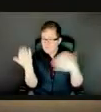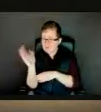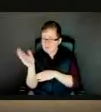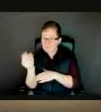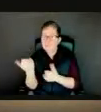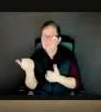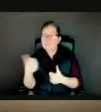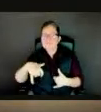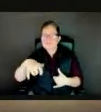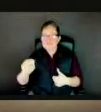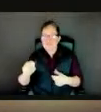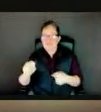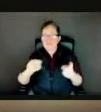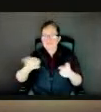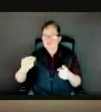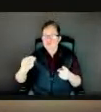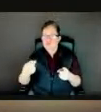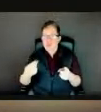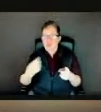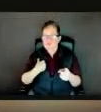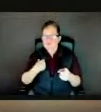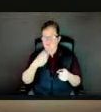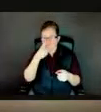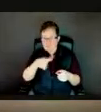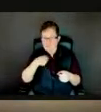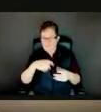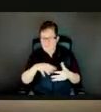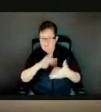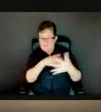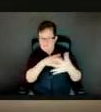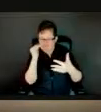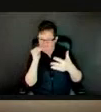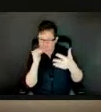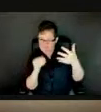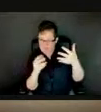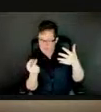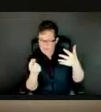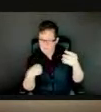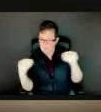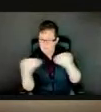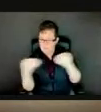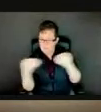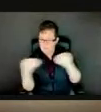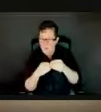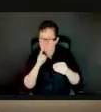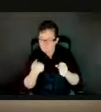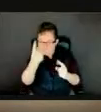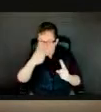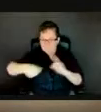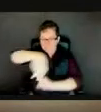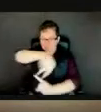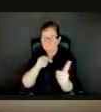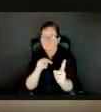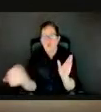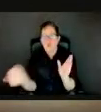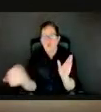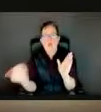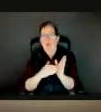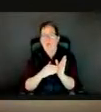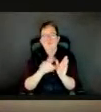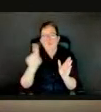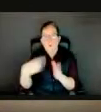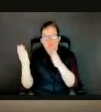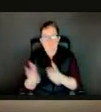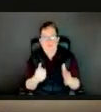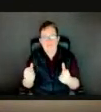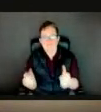I could just finish going through the rest of the spreadsheet, I think that would give the context. And again, it's just a spending plan. The fiscal